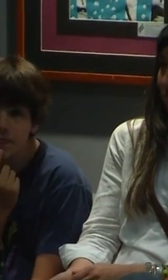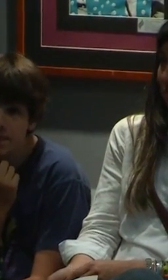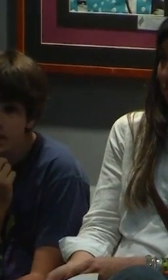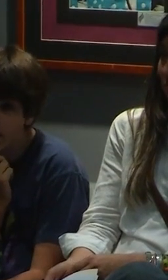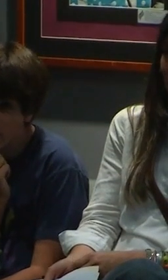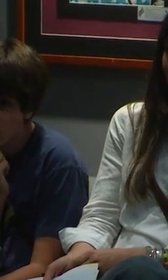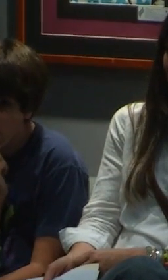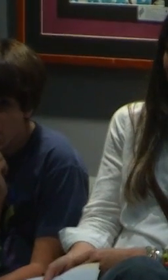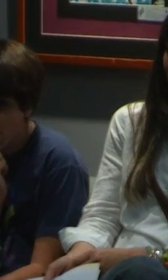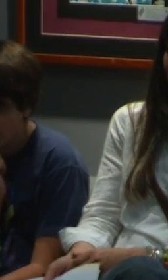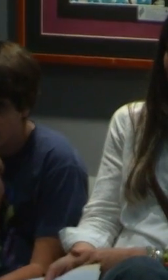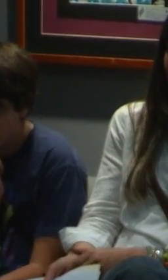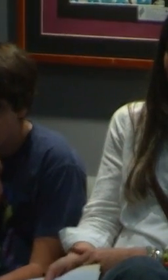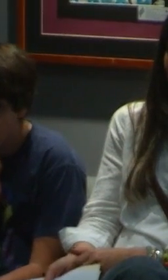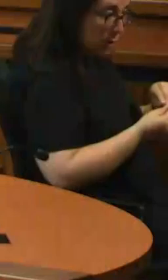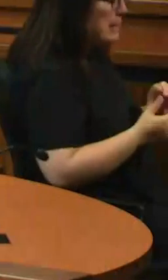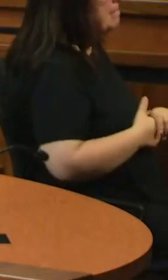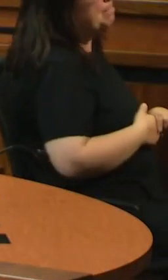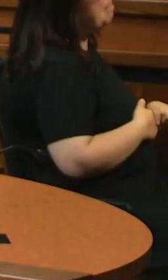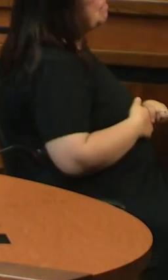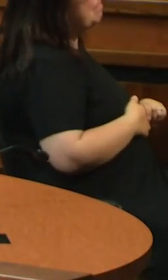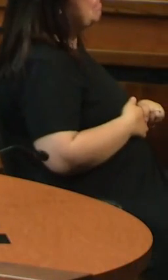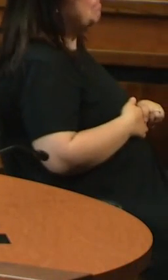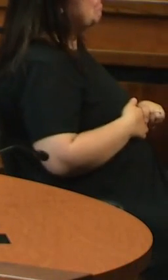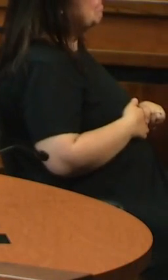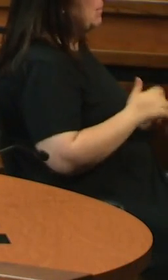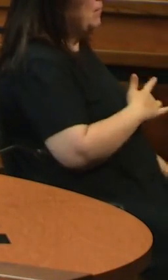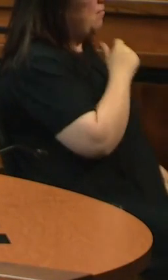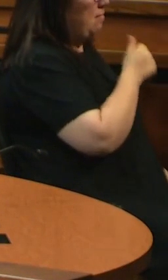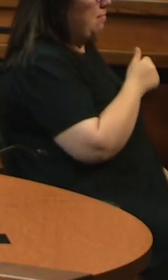at that. We typically don't look at it on a climatic basis.